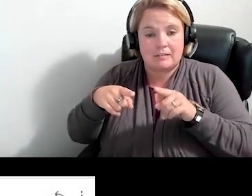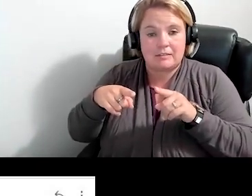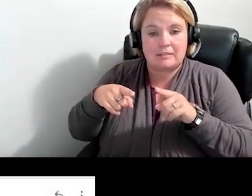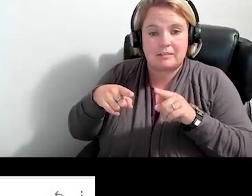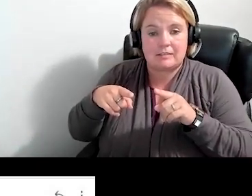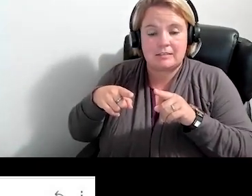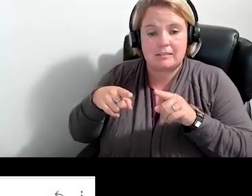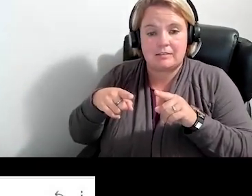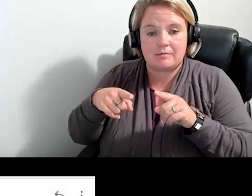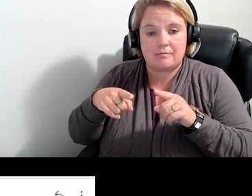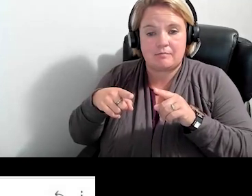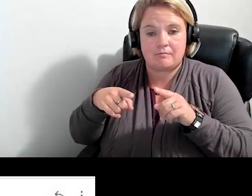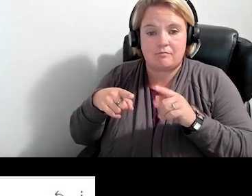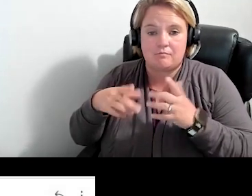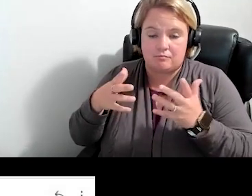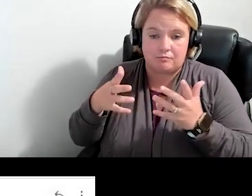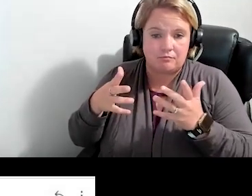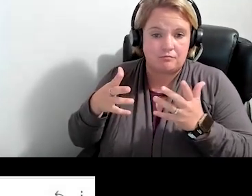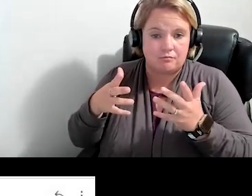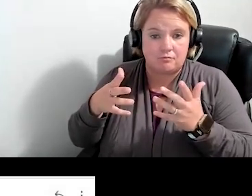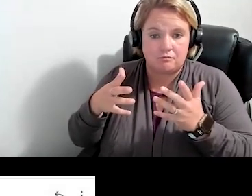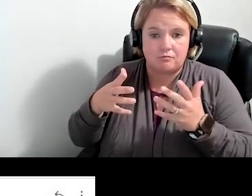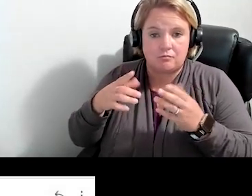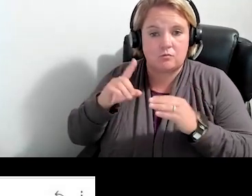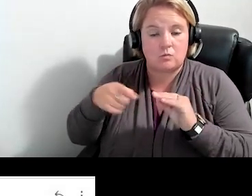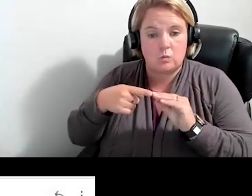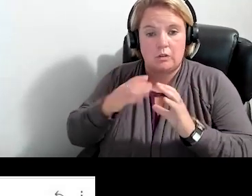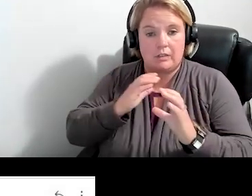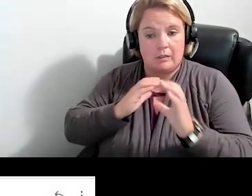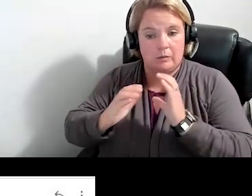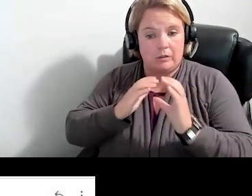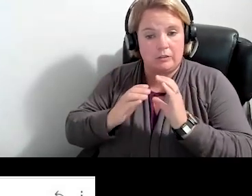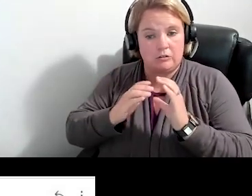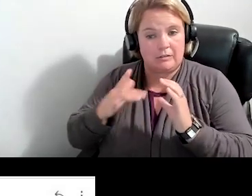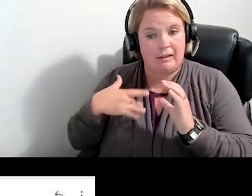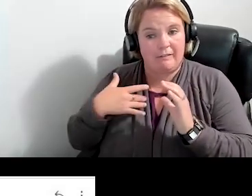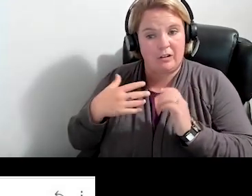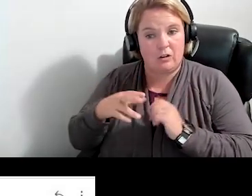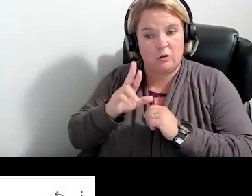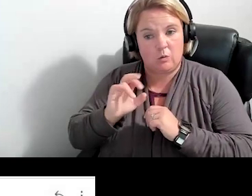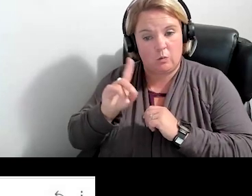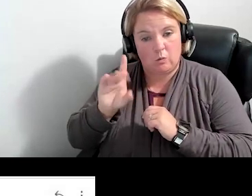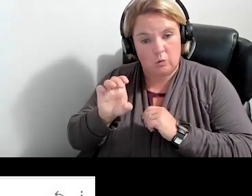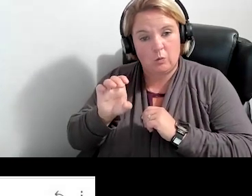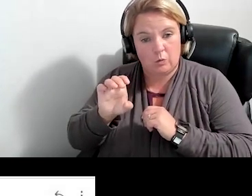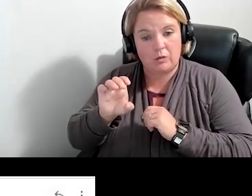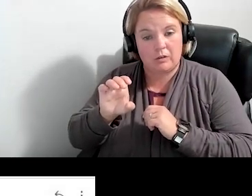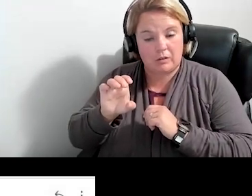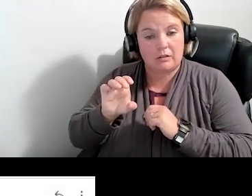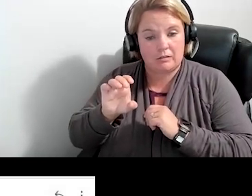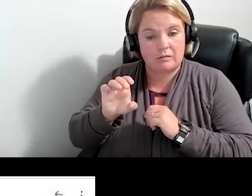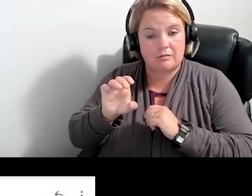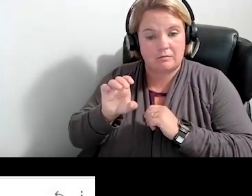what I would, when I get rude communications from the students, I give that with